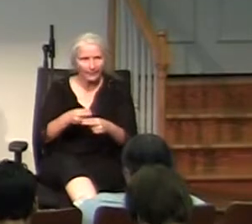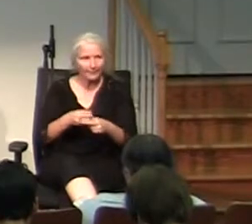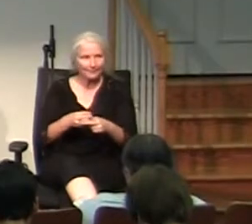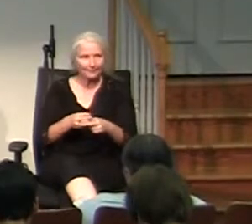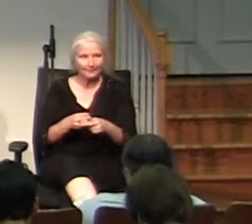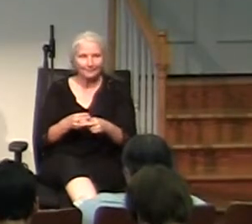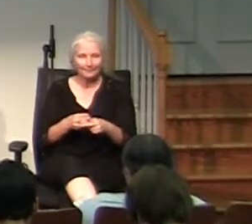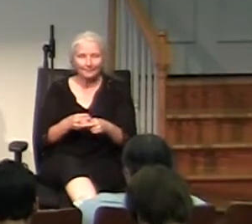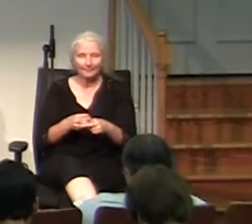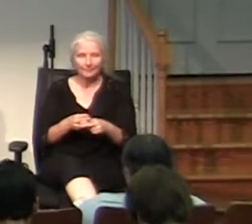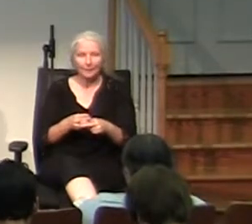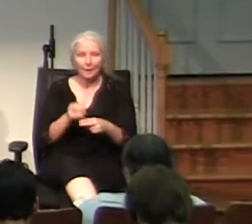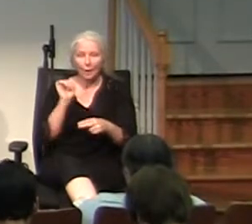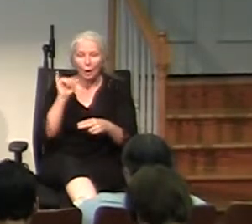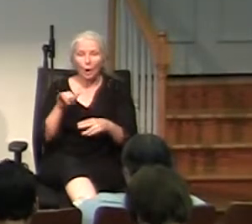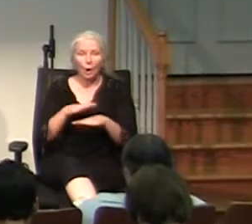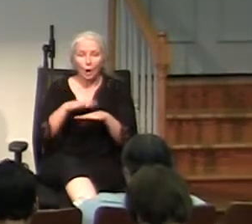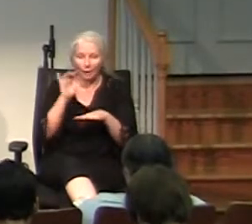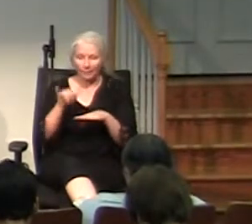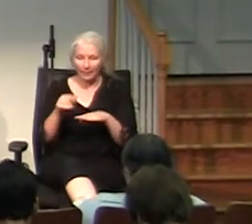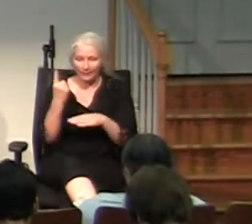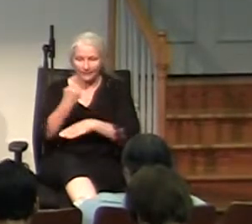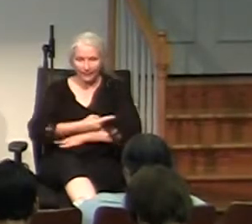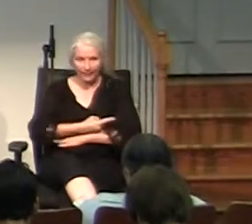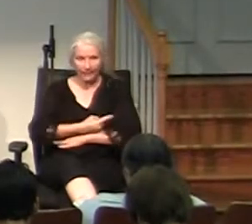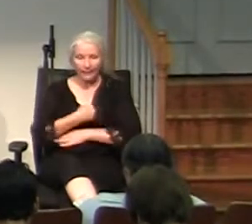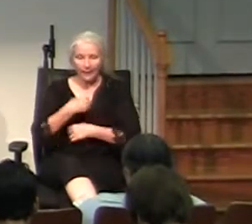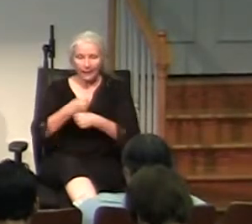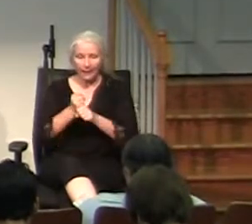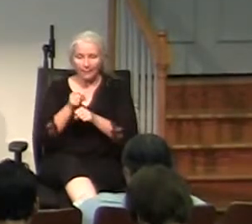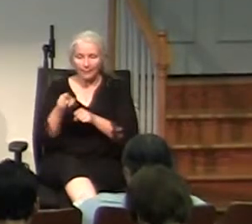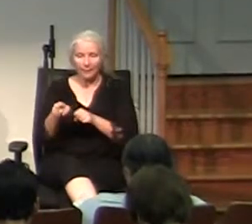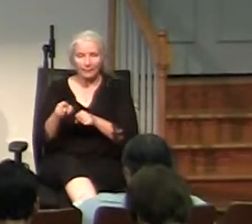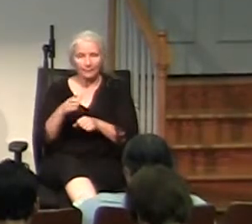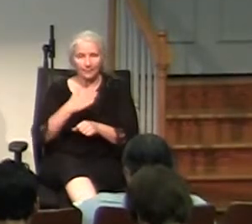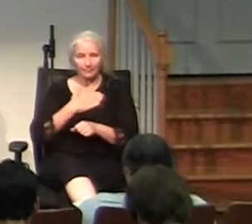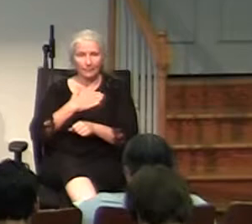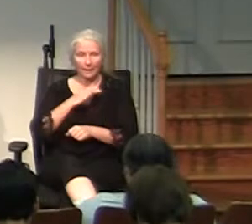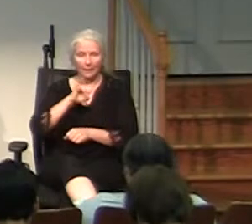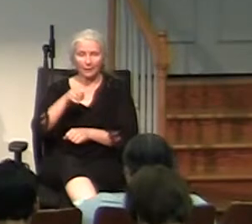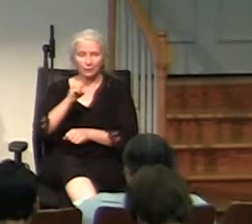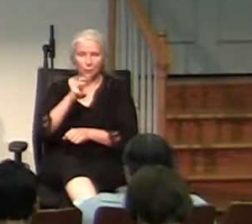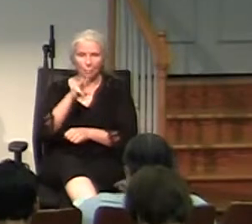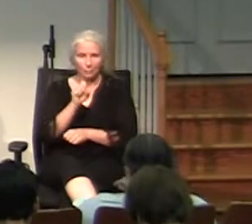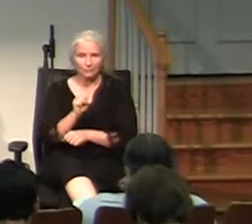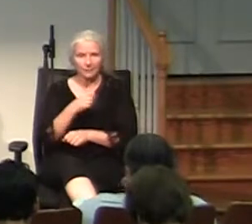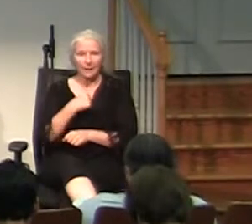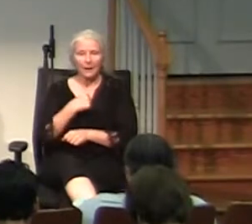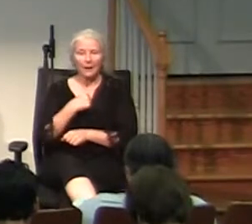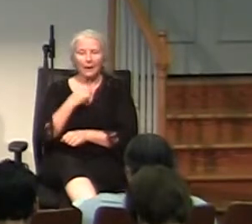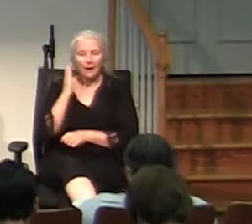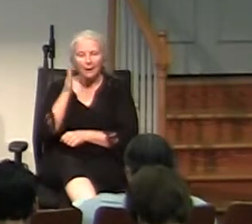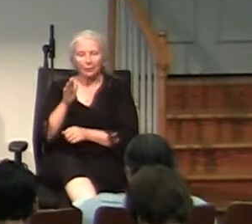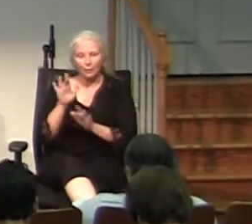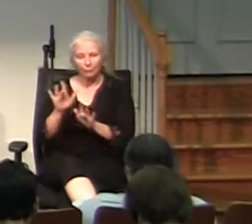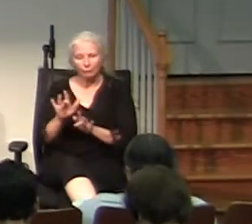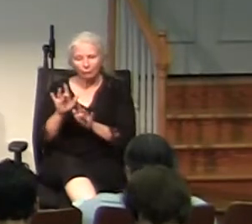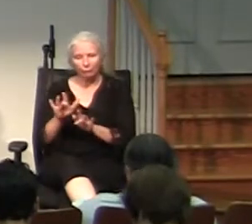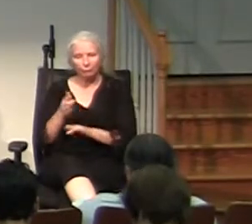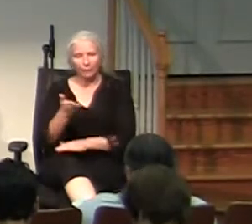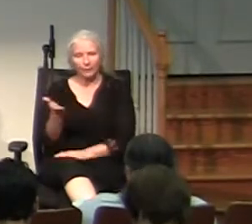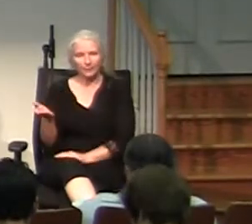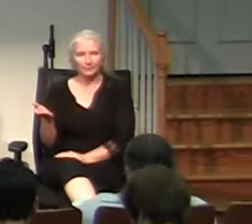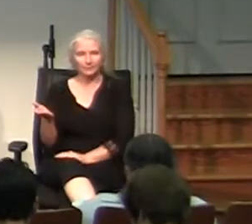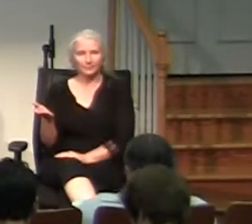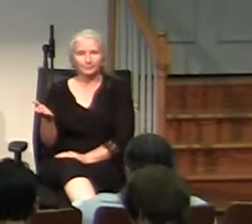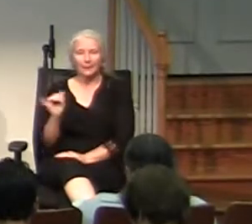day that I make them my jewels, and I will spare them as a man spares his own son who serves him. Then